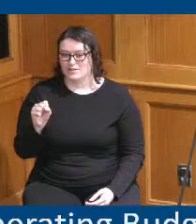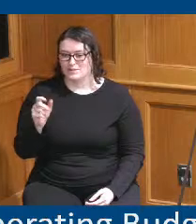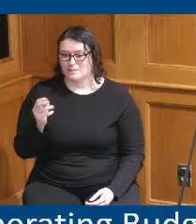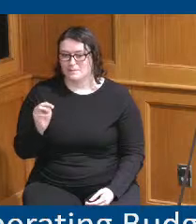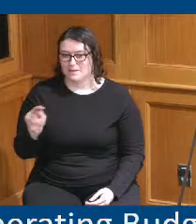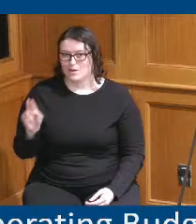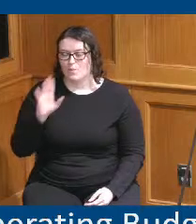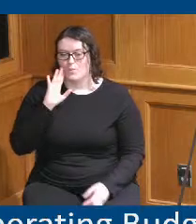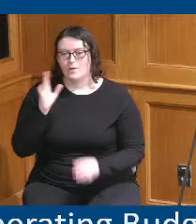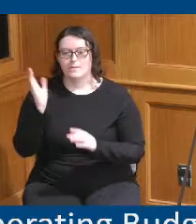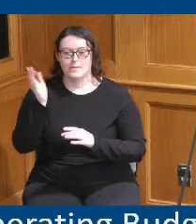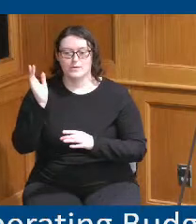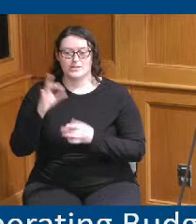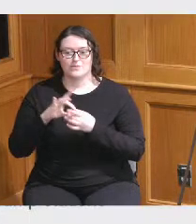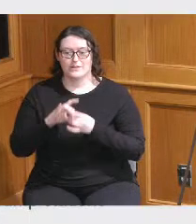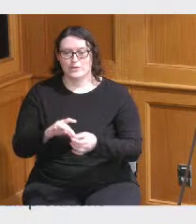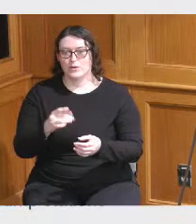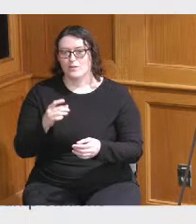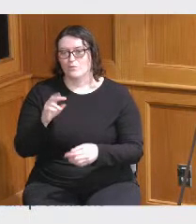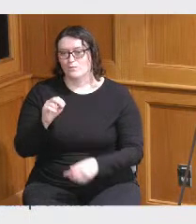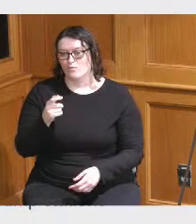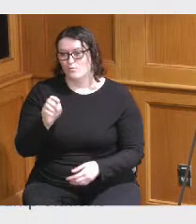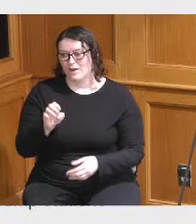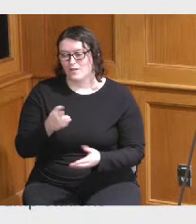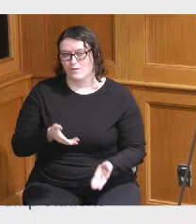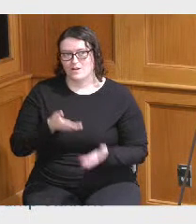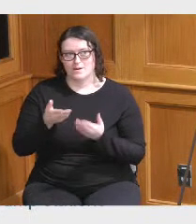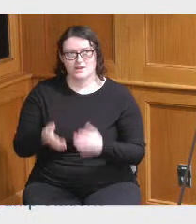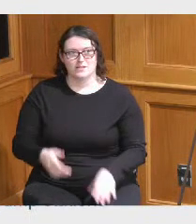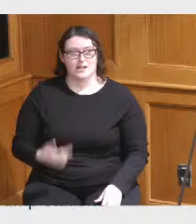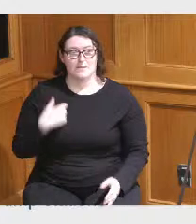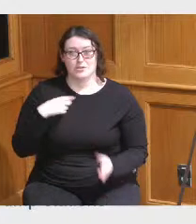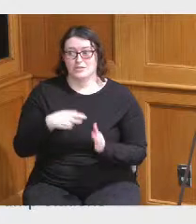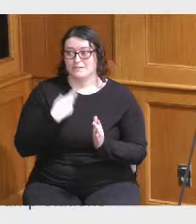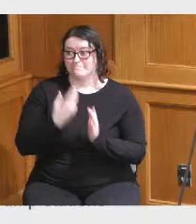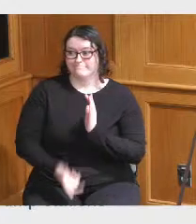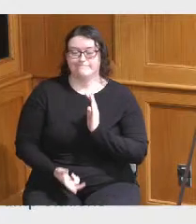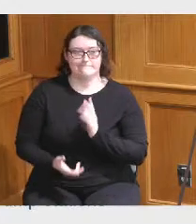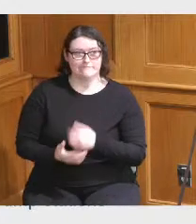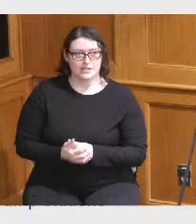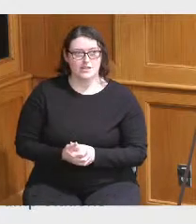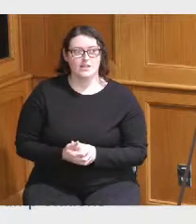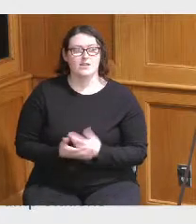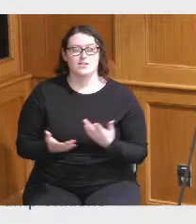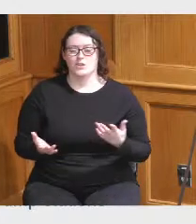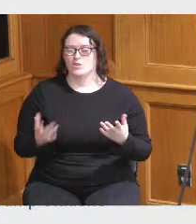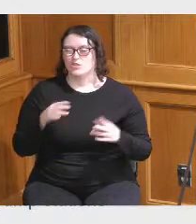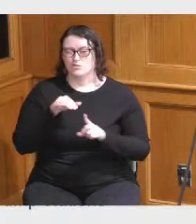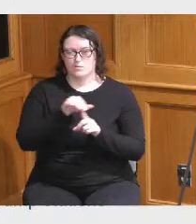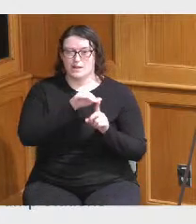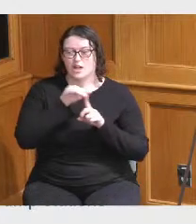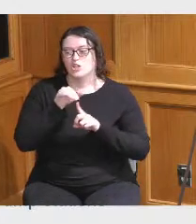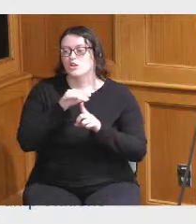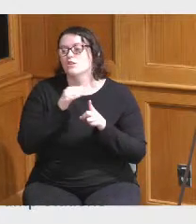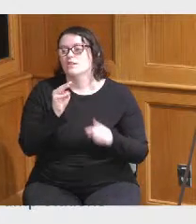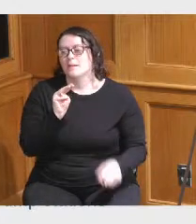rate recommendation. So I will jump right in. Just a reminder of MSD, what we